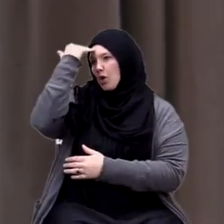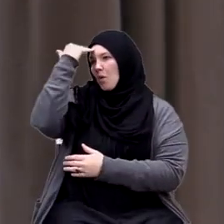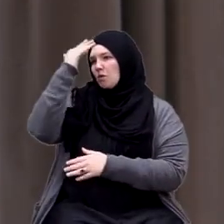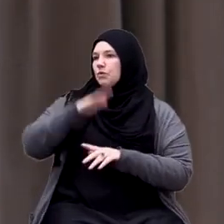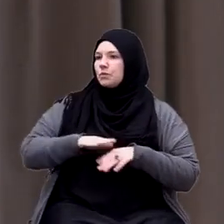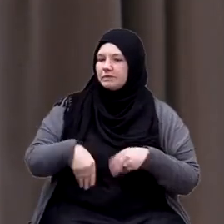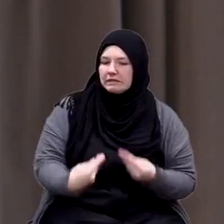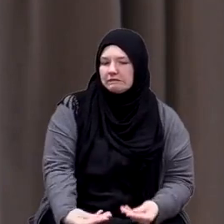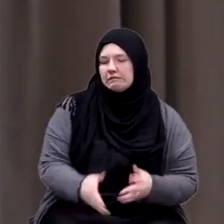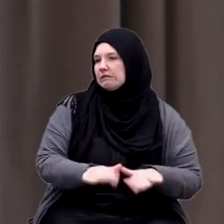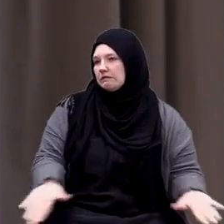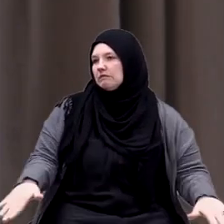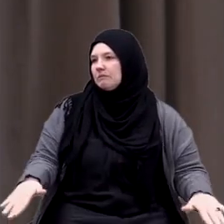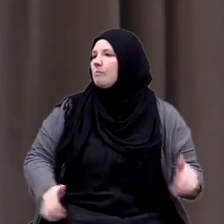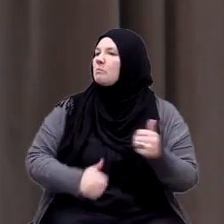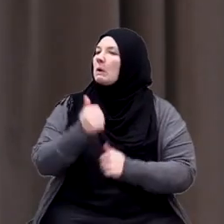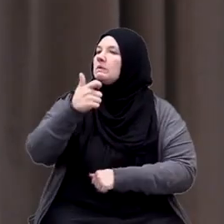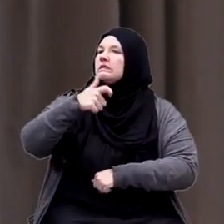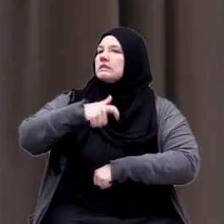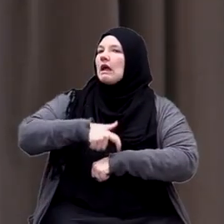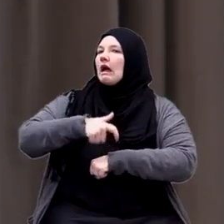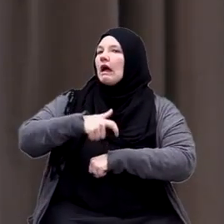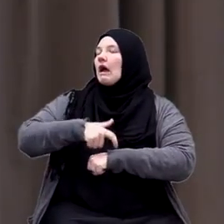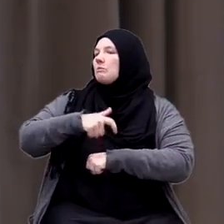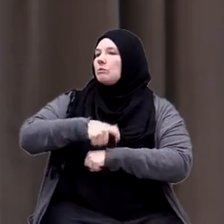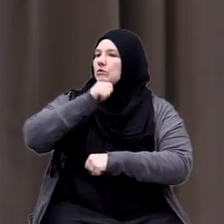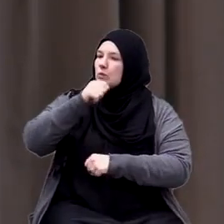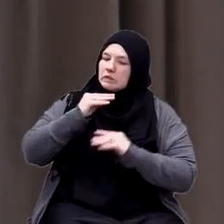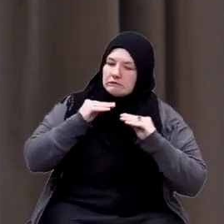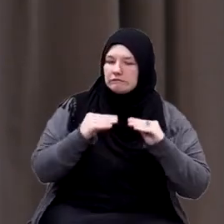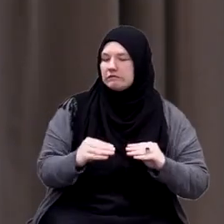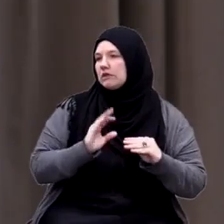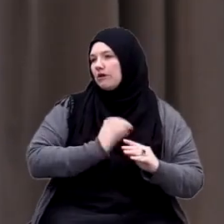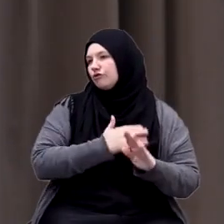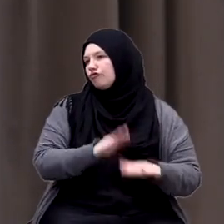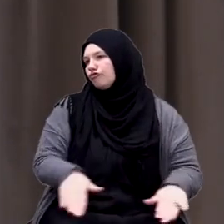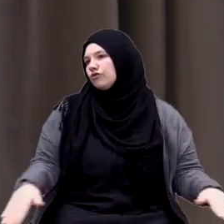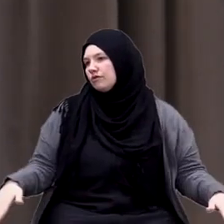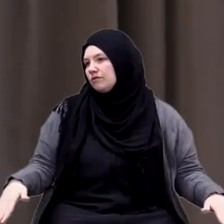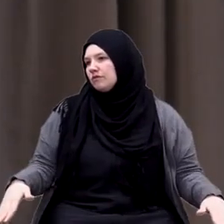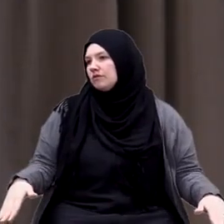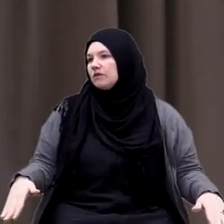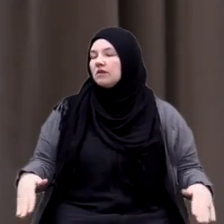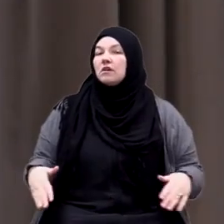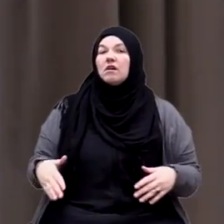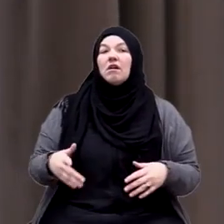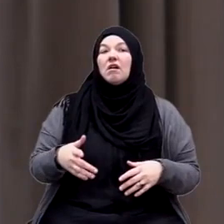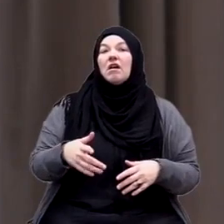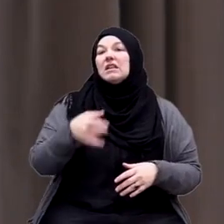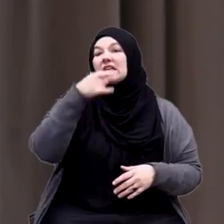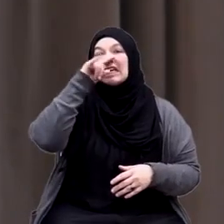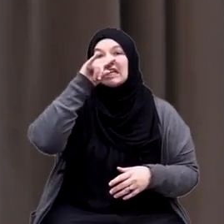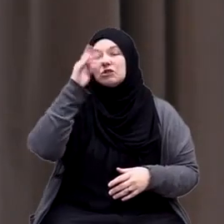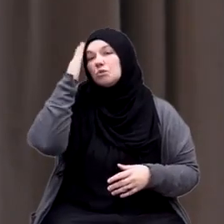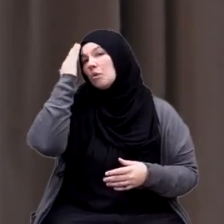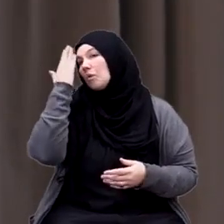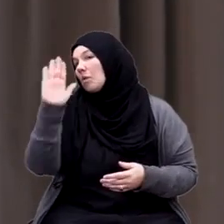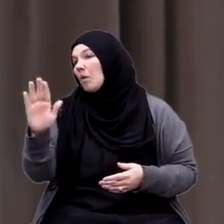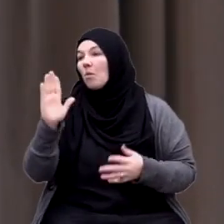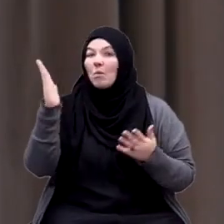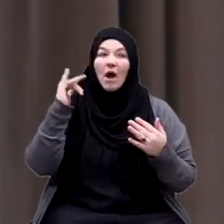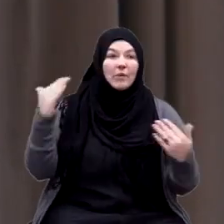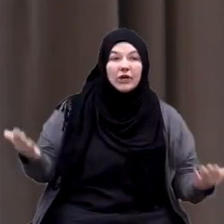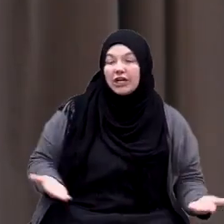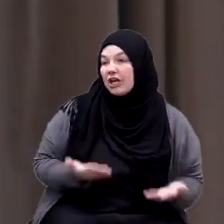Think about it. It is really lost on our children. They don't know why they are here.